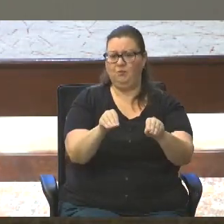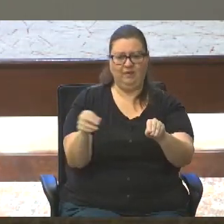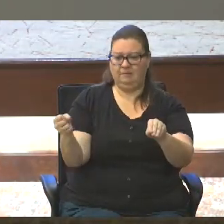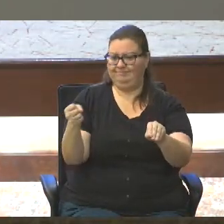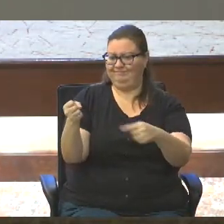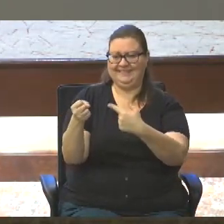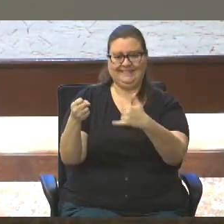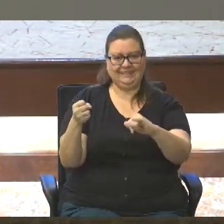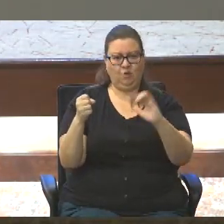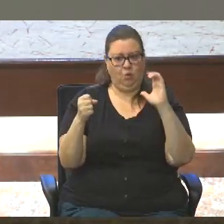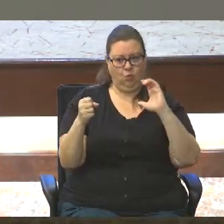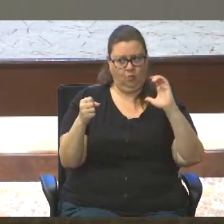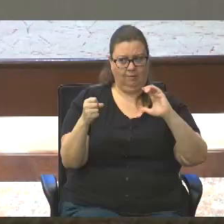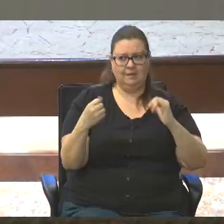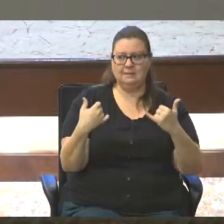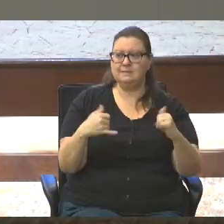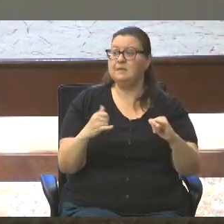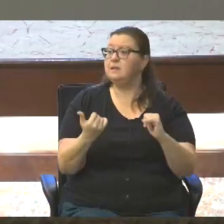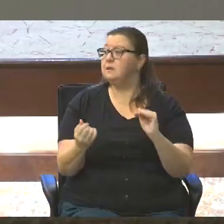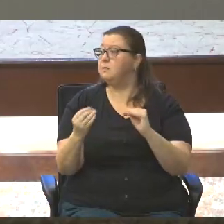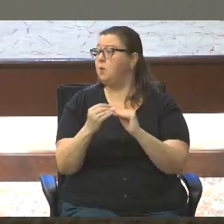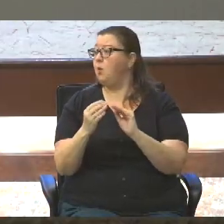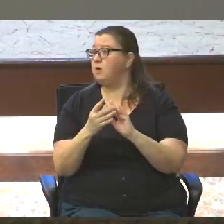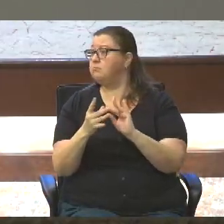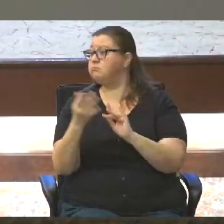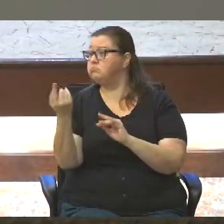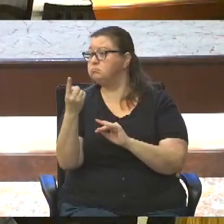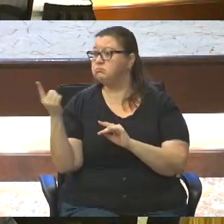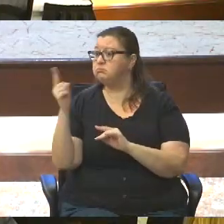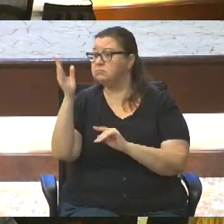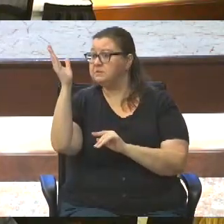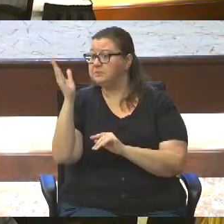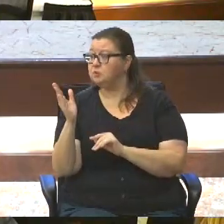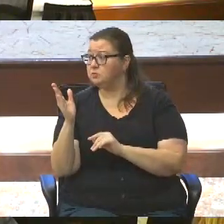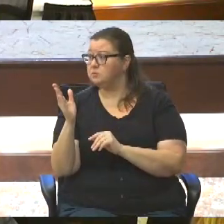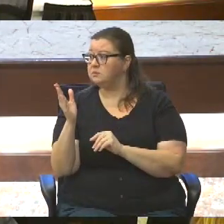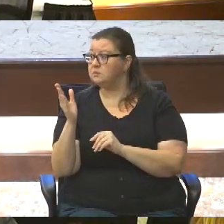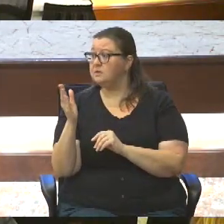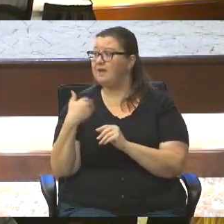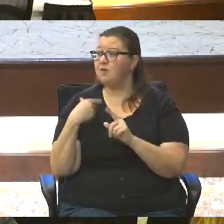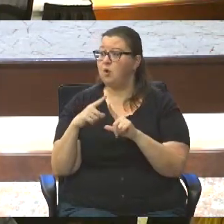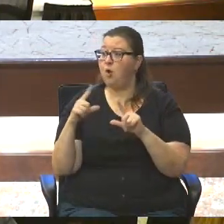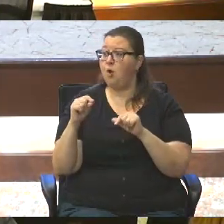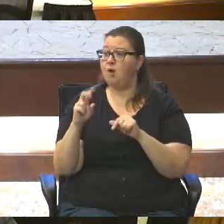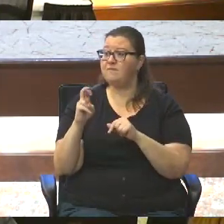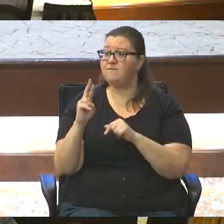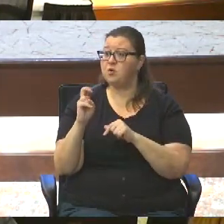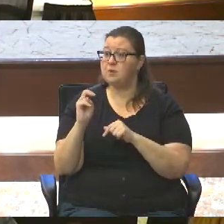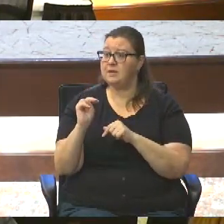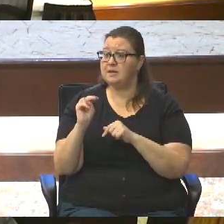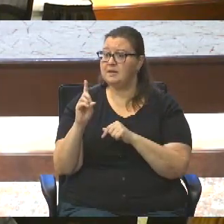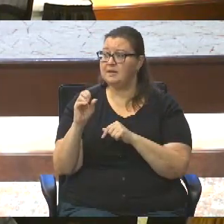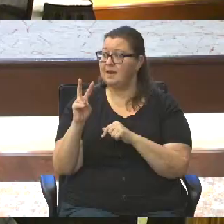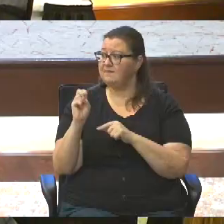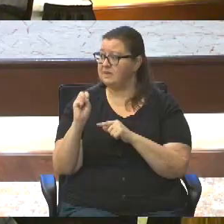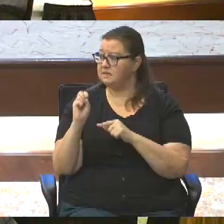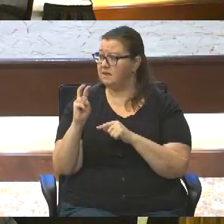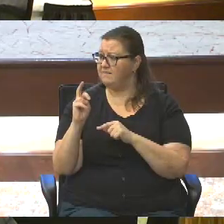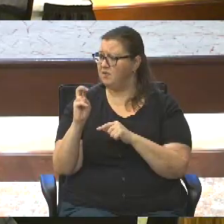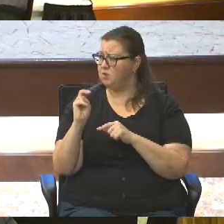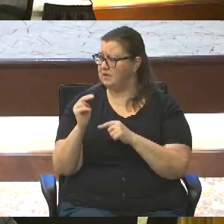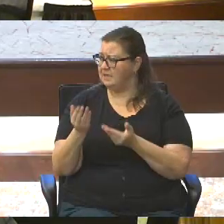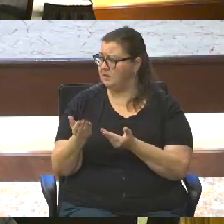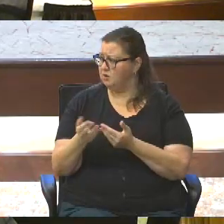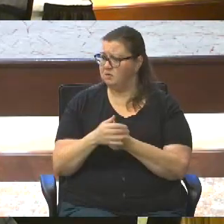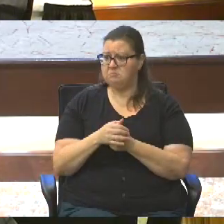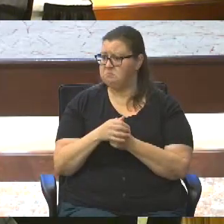that. Are there any other speakers at this point? I do have a card from Vernon Davis, but Vernon, are you here? I